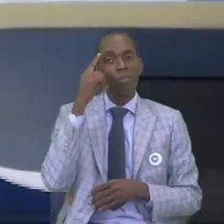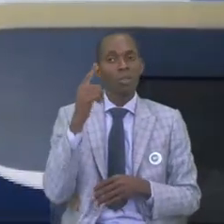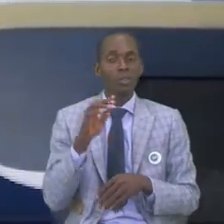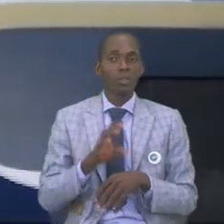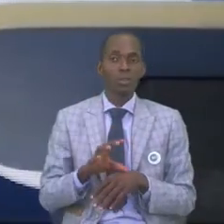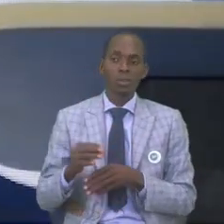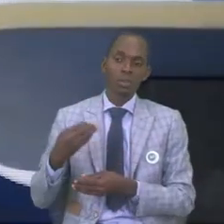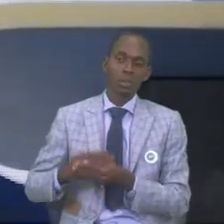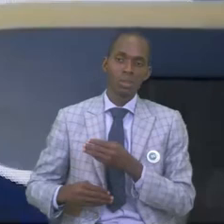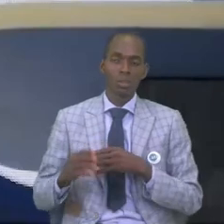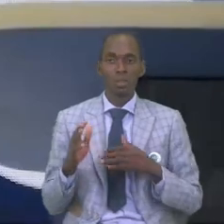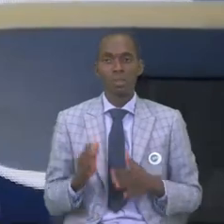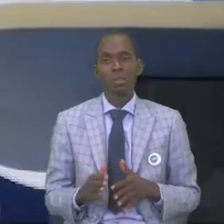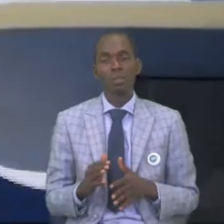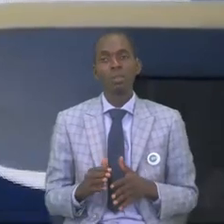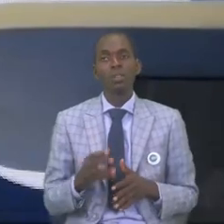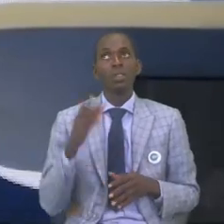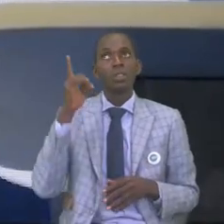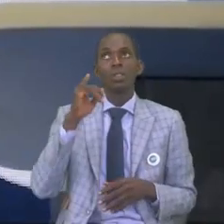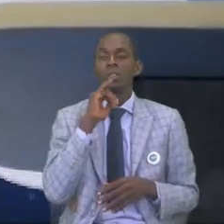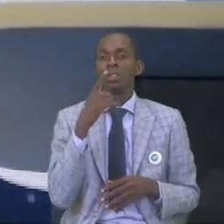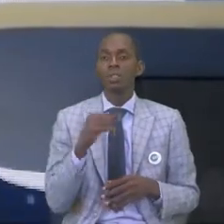heir, and the helper,